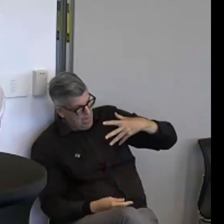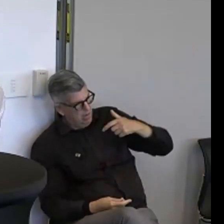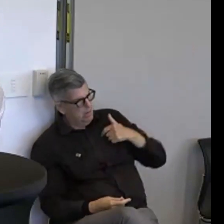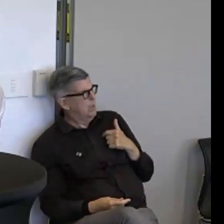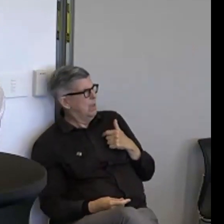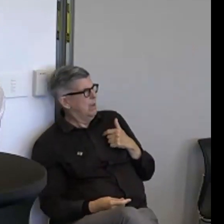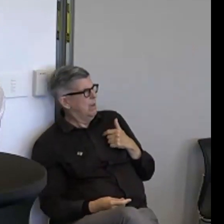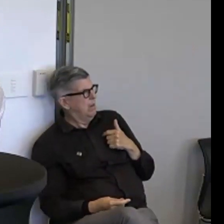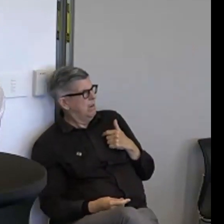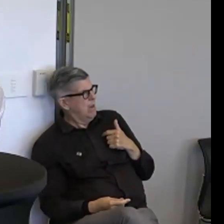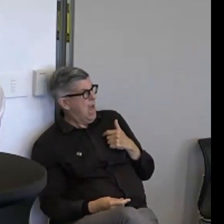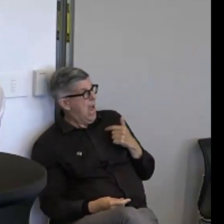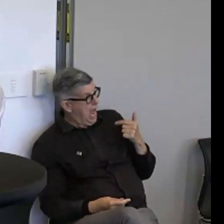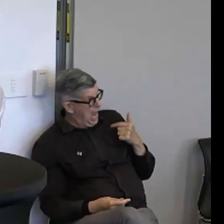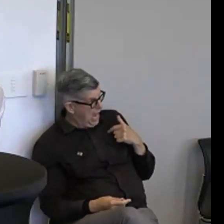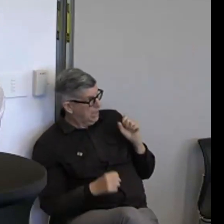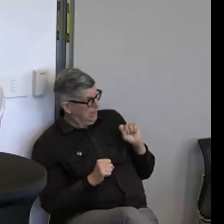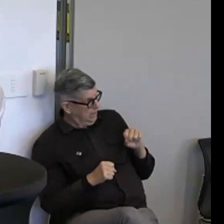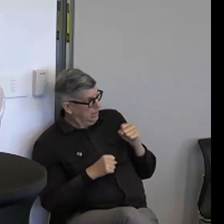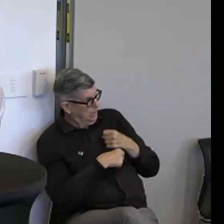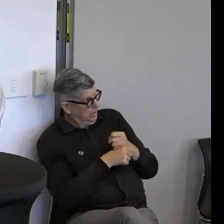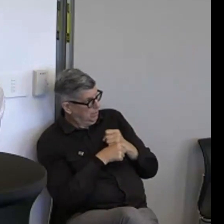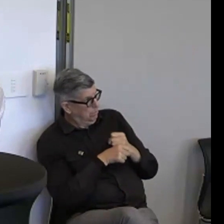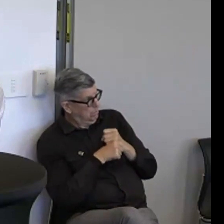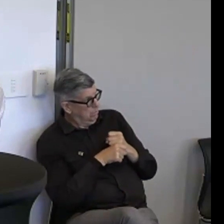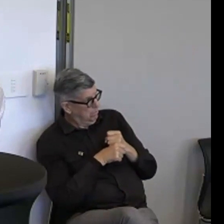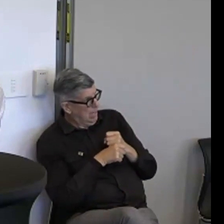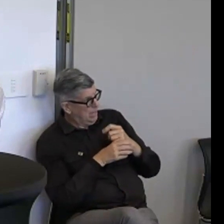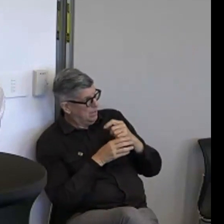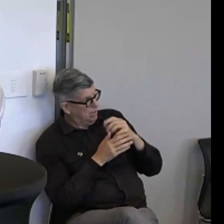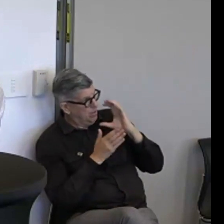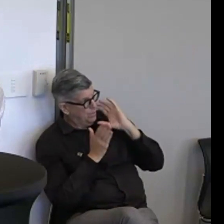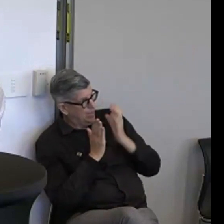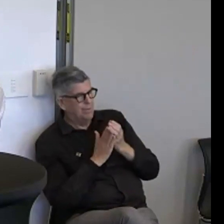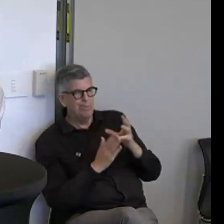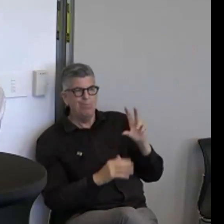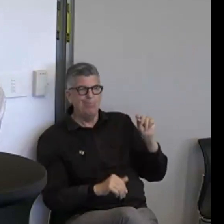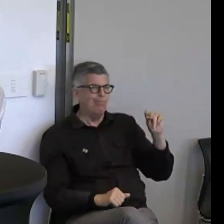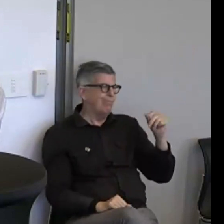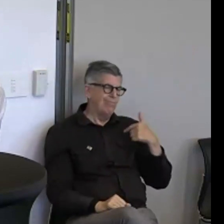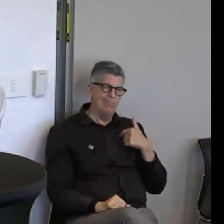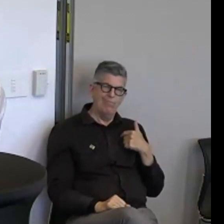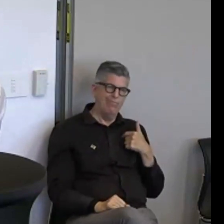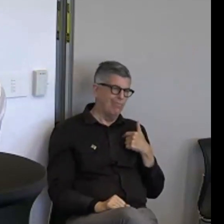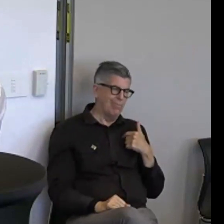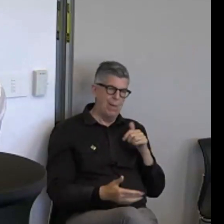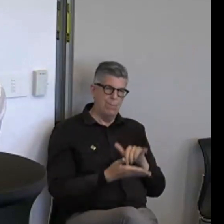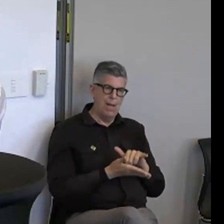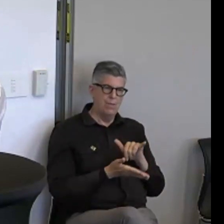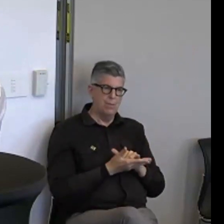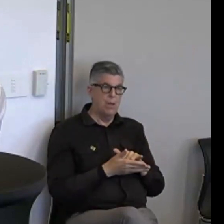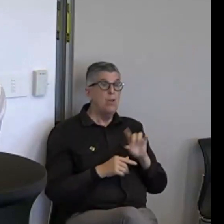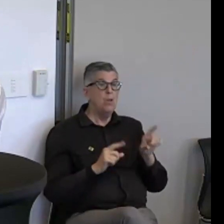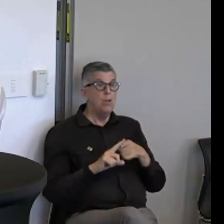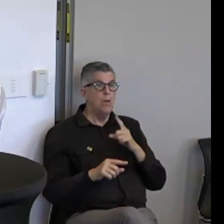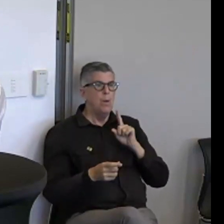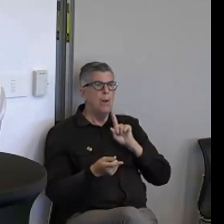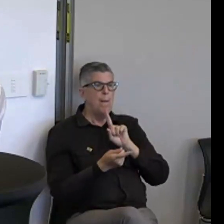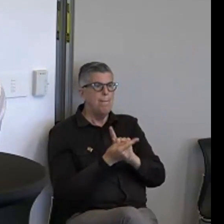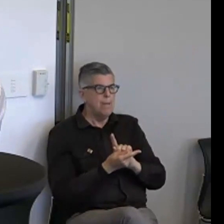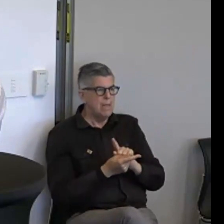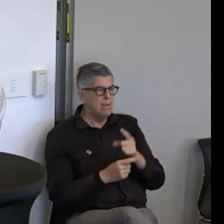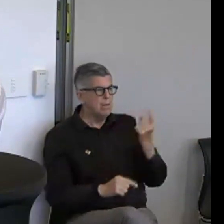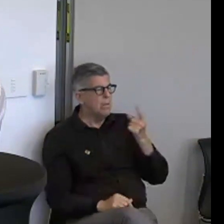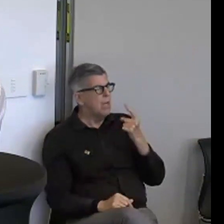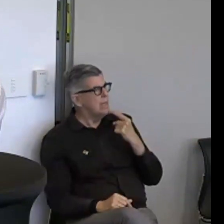of myself as someone who might create tactile graphics. And when I meet library patrons, they often say, oh yeah, there was an embosser in my school.